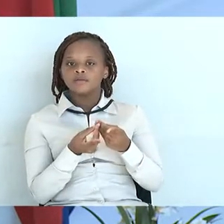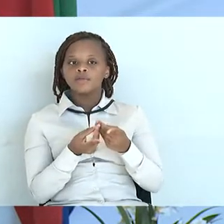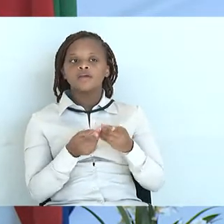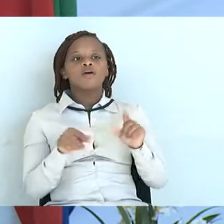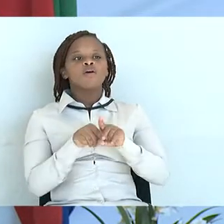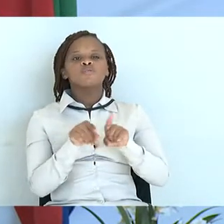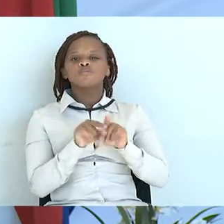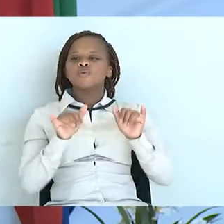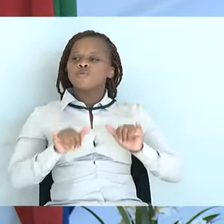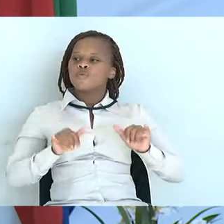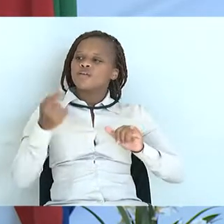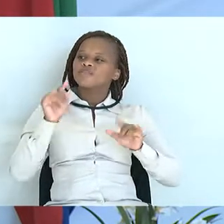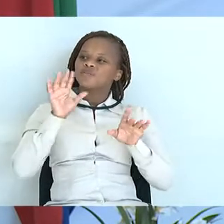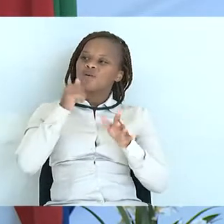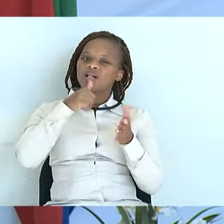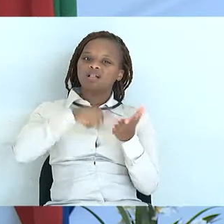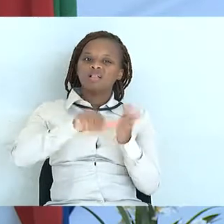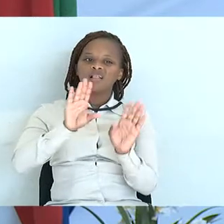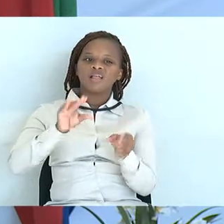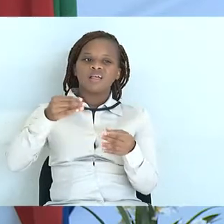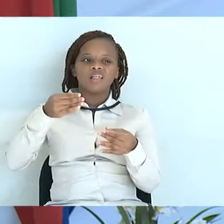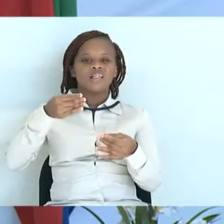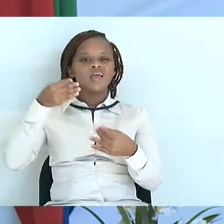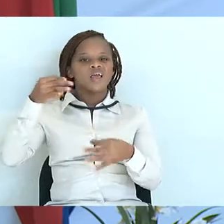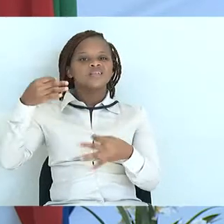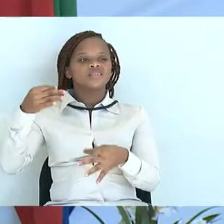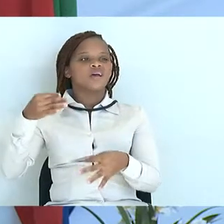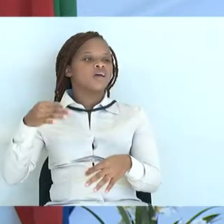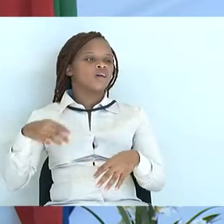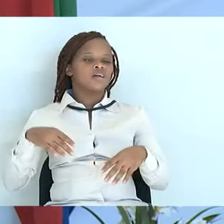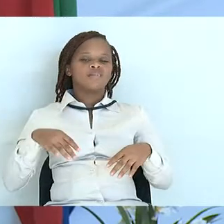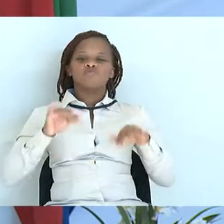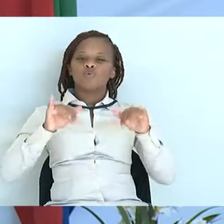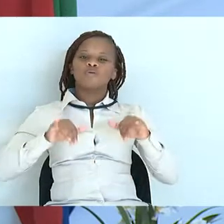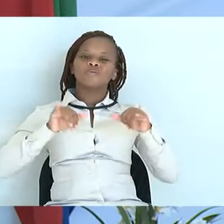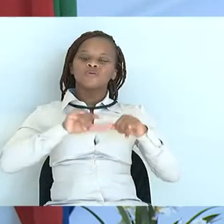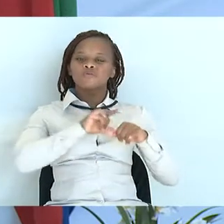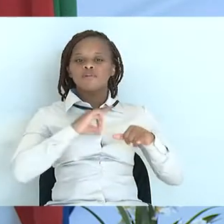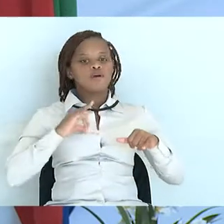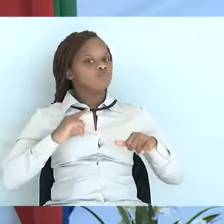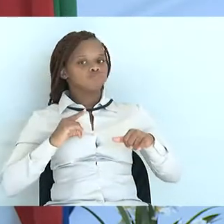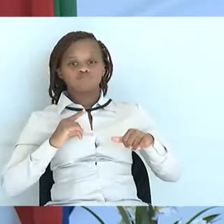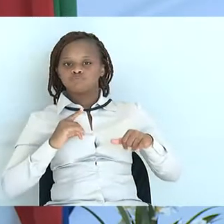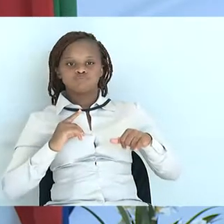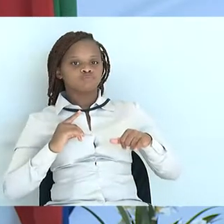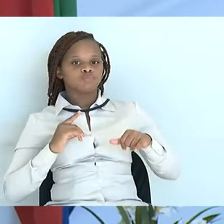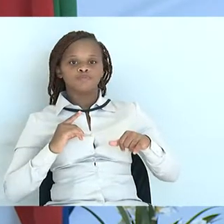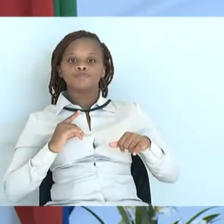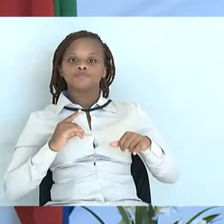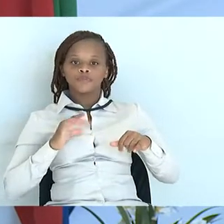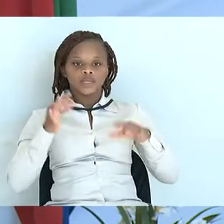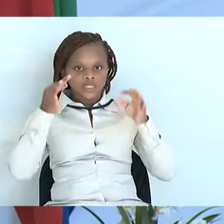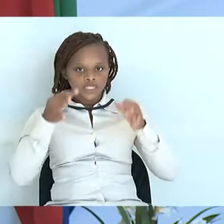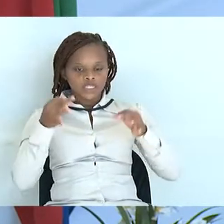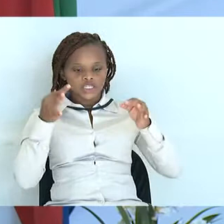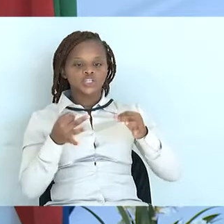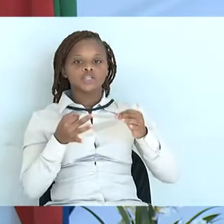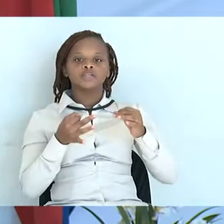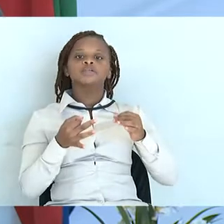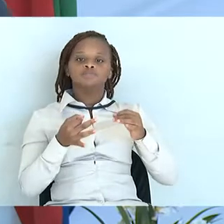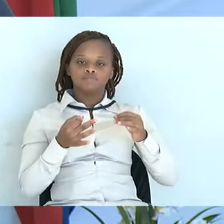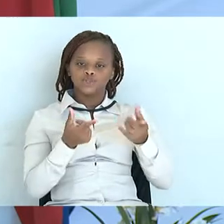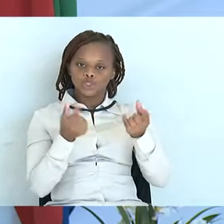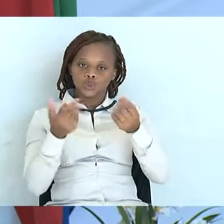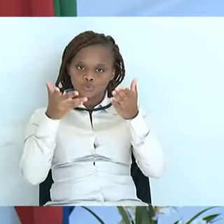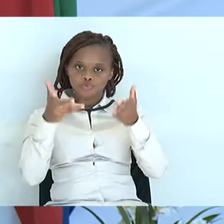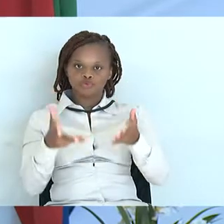and wait for a long time before decision could be taken. So decisions will be taken through those work streams. And